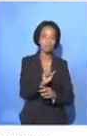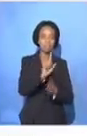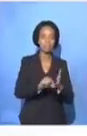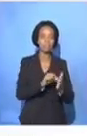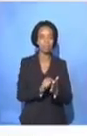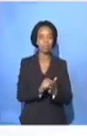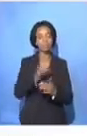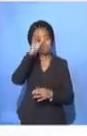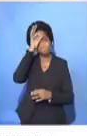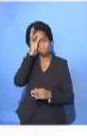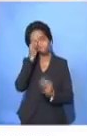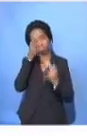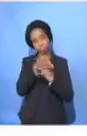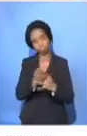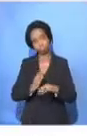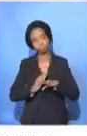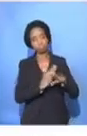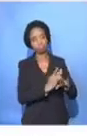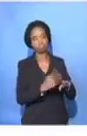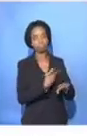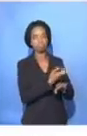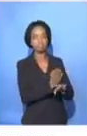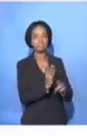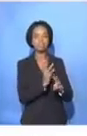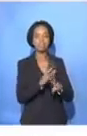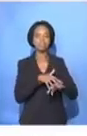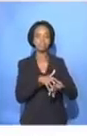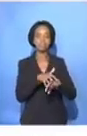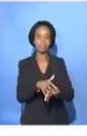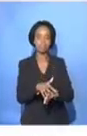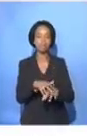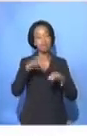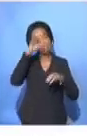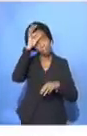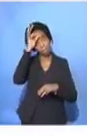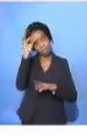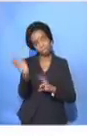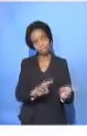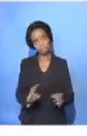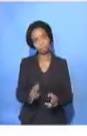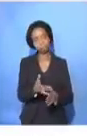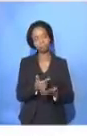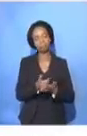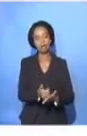ballots. But the police were equal to the task.